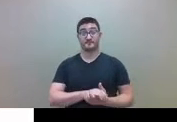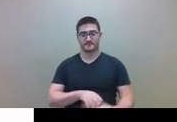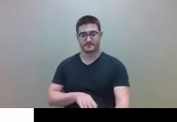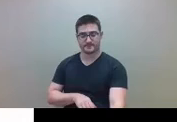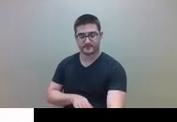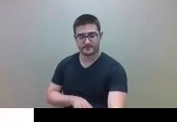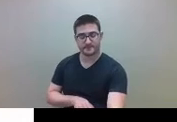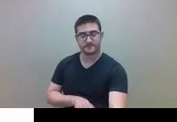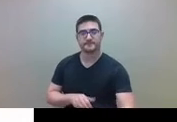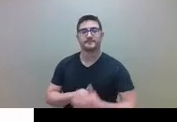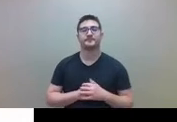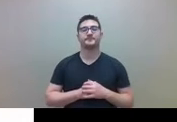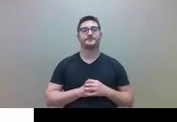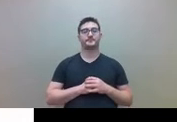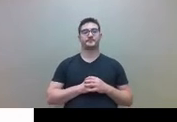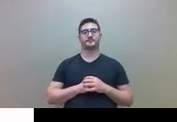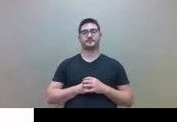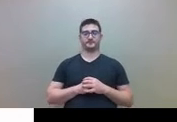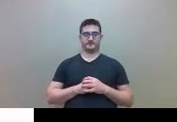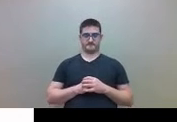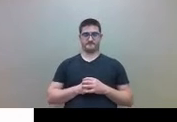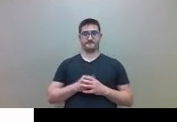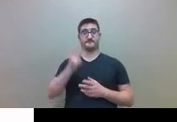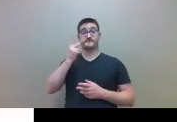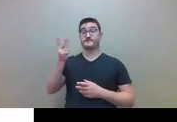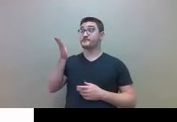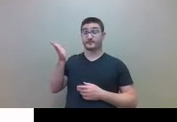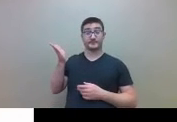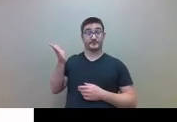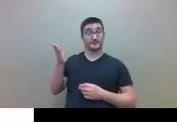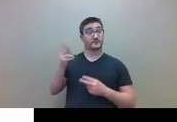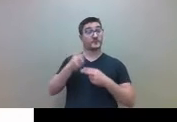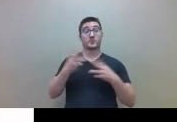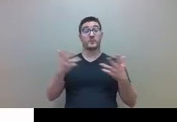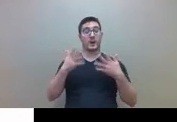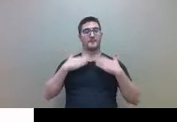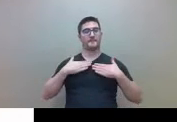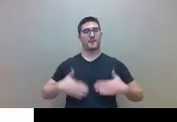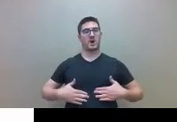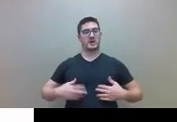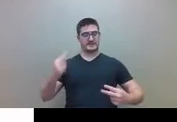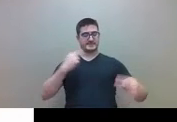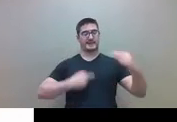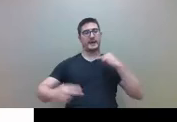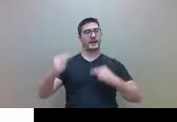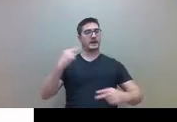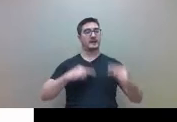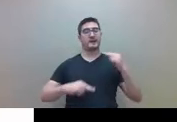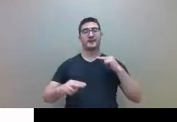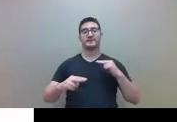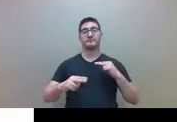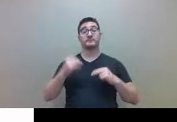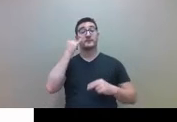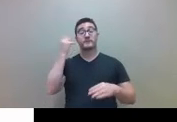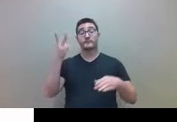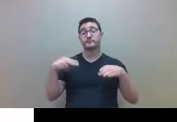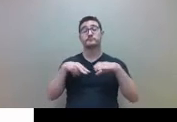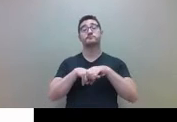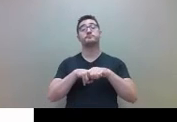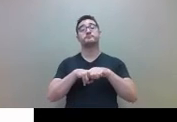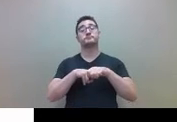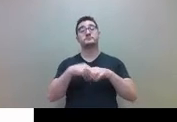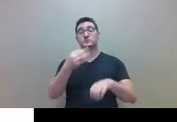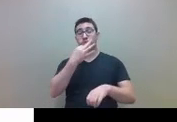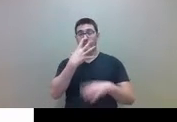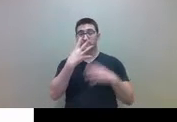And here's a little bit of a body scan. And you can do this on your own, like before bed or at different times of the day. You can